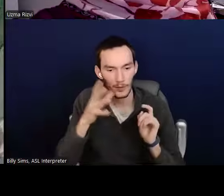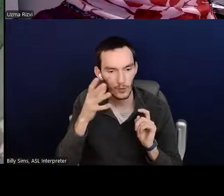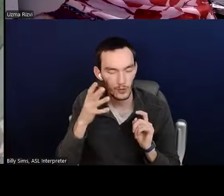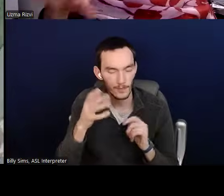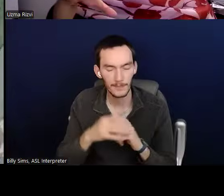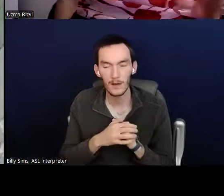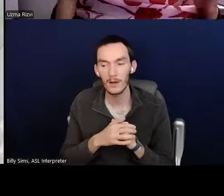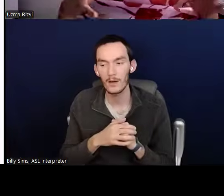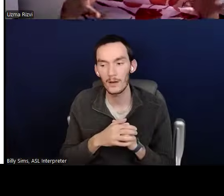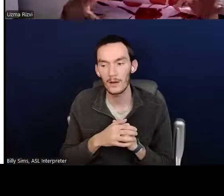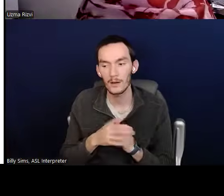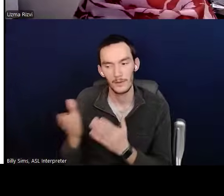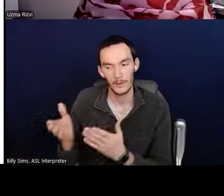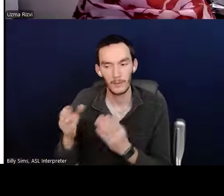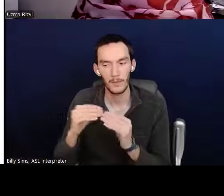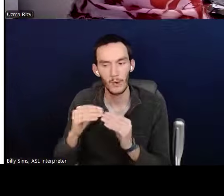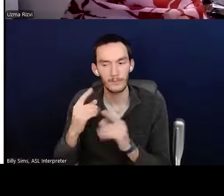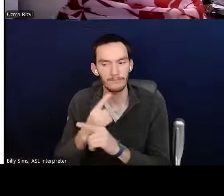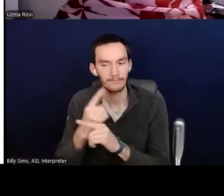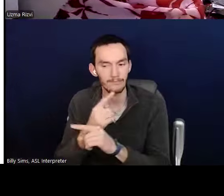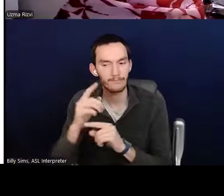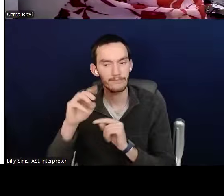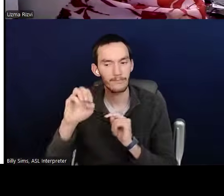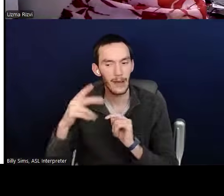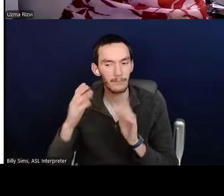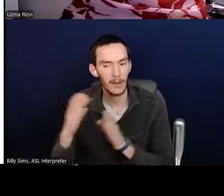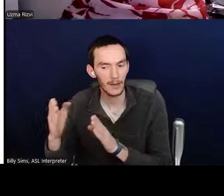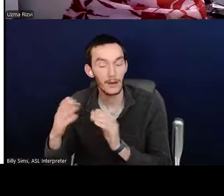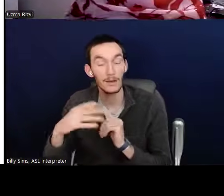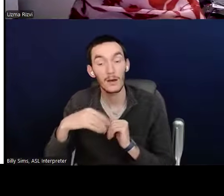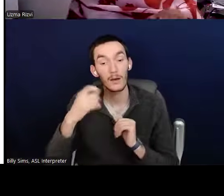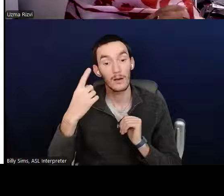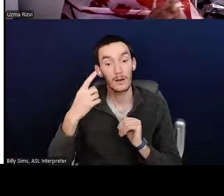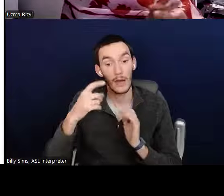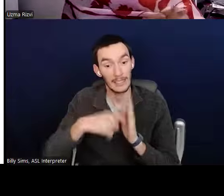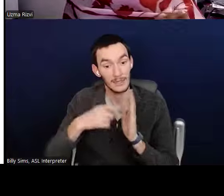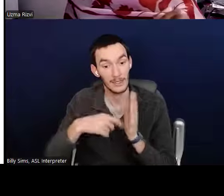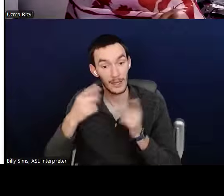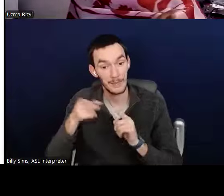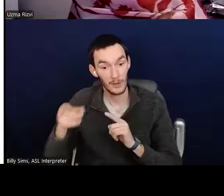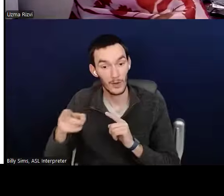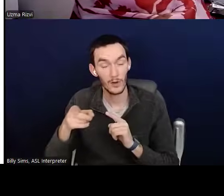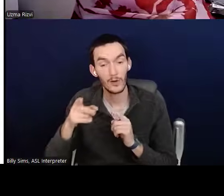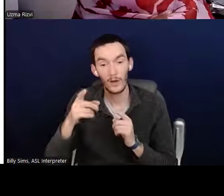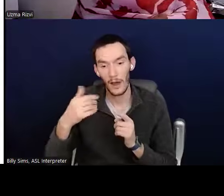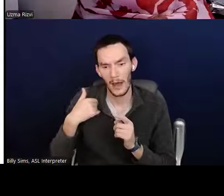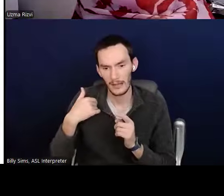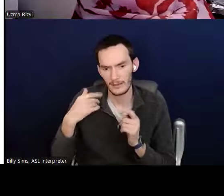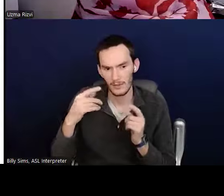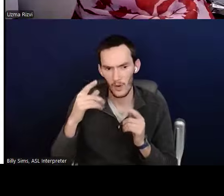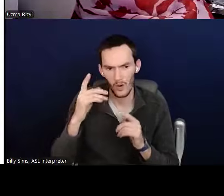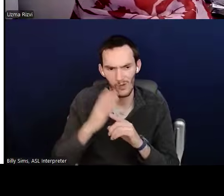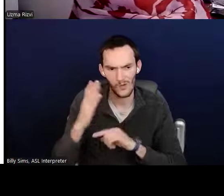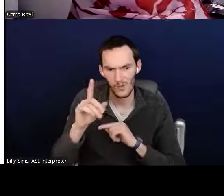more traditional plan of the site itself. Archaeological excavations at Mohenjo-Daro document hundreds of dwellings and